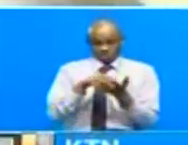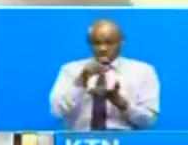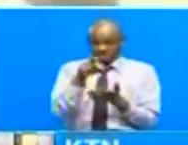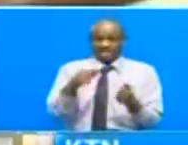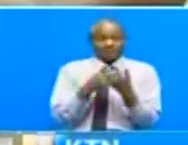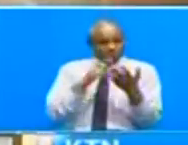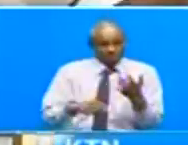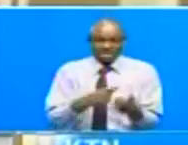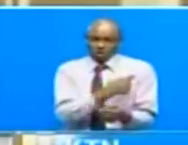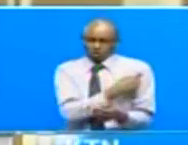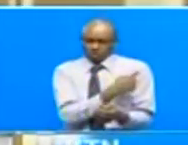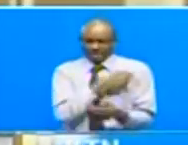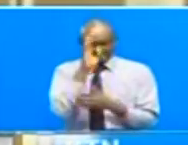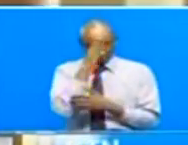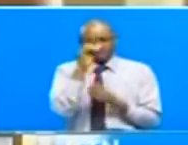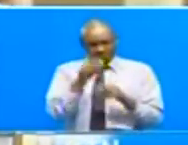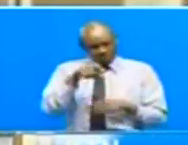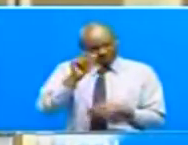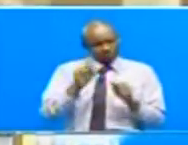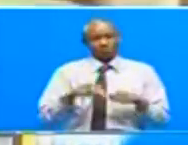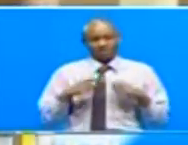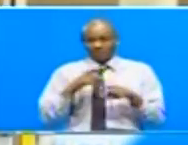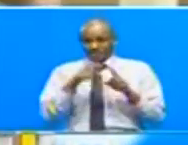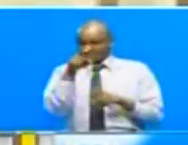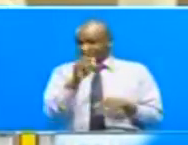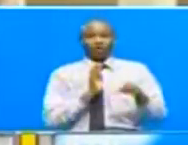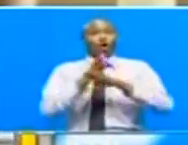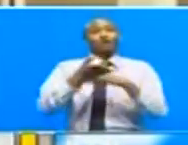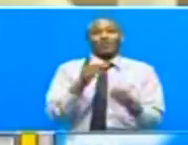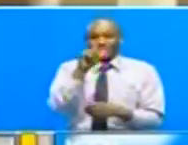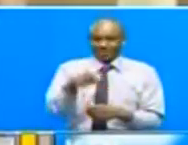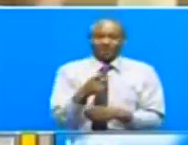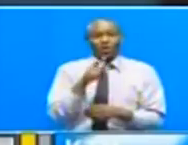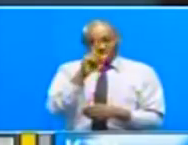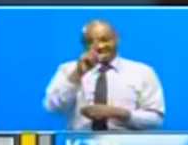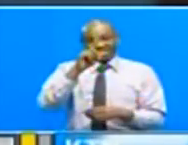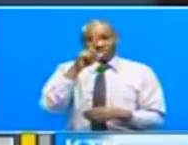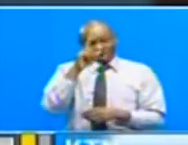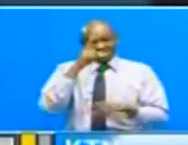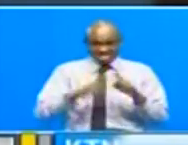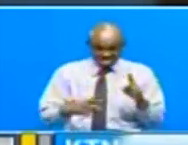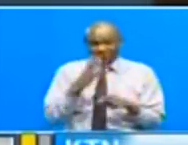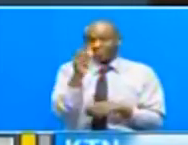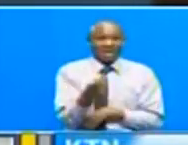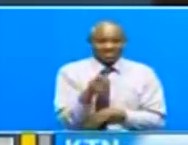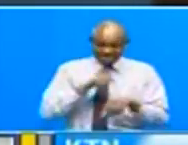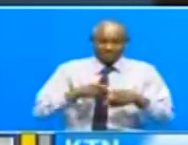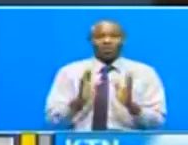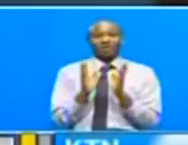what led doctors to doubt if he would live at all, but he has surpassed expectations. He has been at this ward since he was